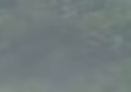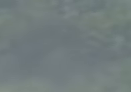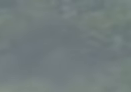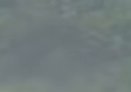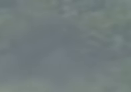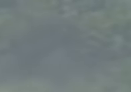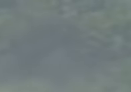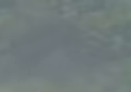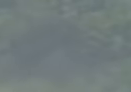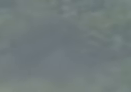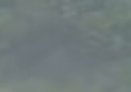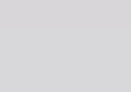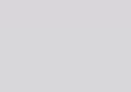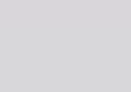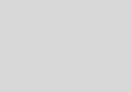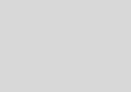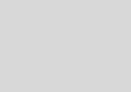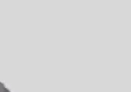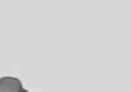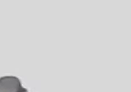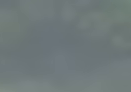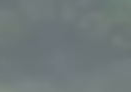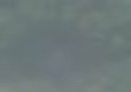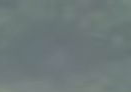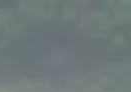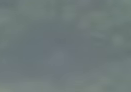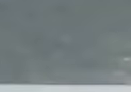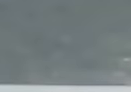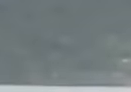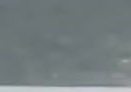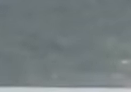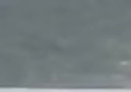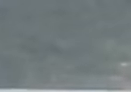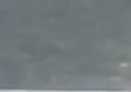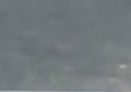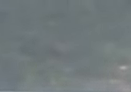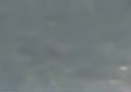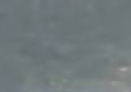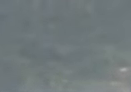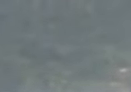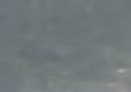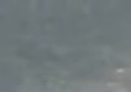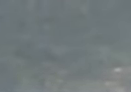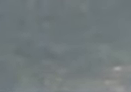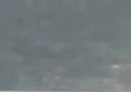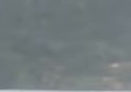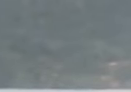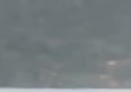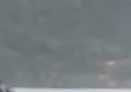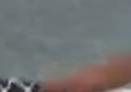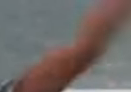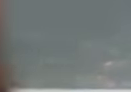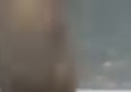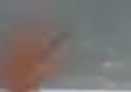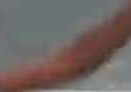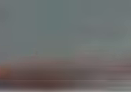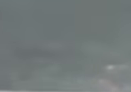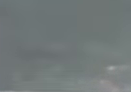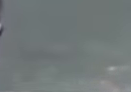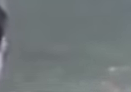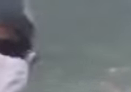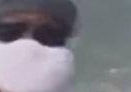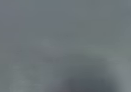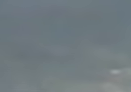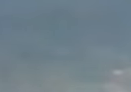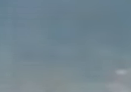thing, enjoy yourself. Yes, enjoy. Thank you, Granny. Shake your